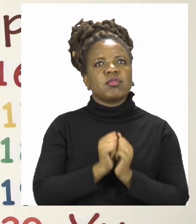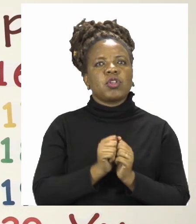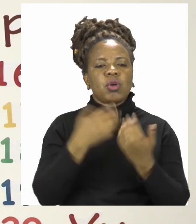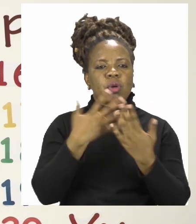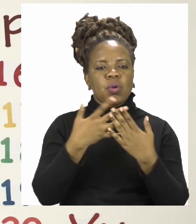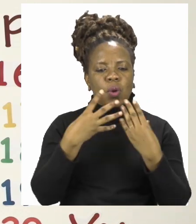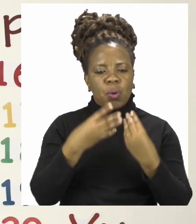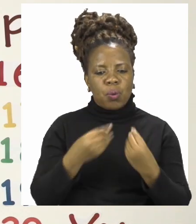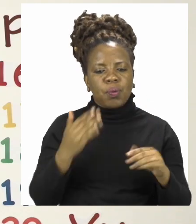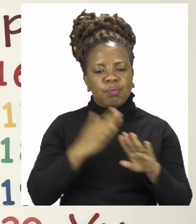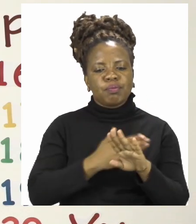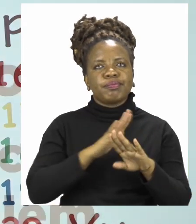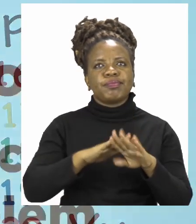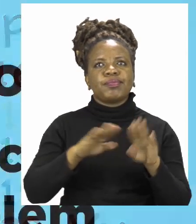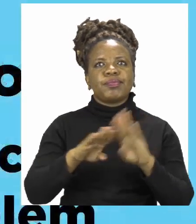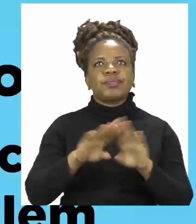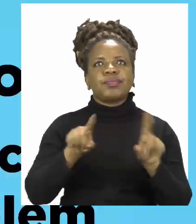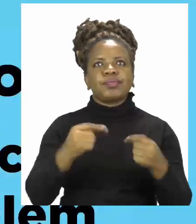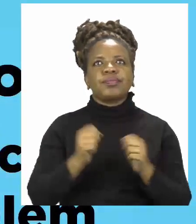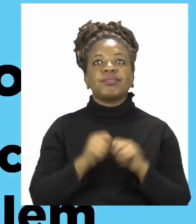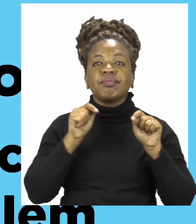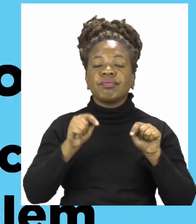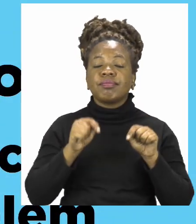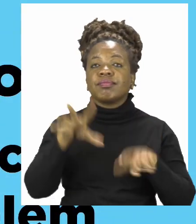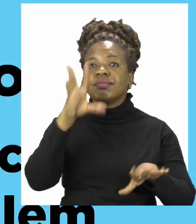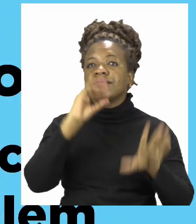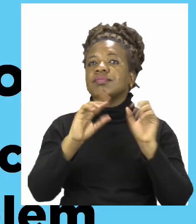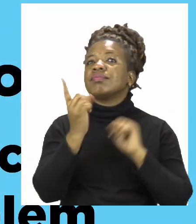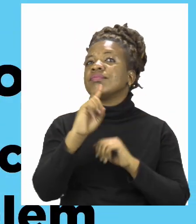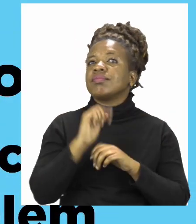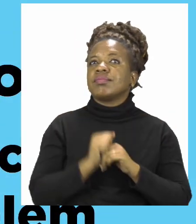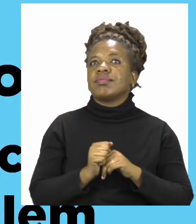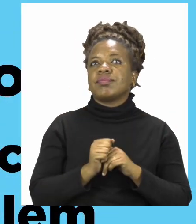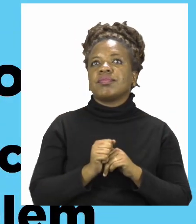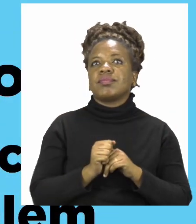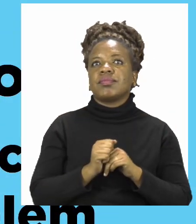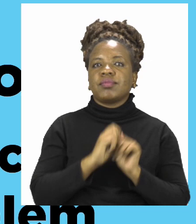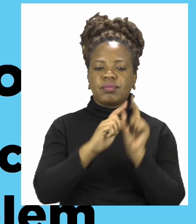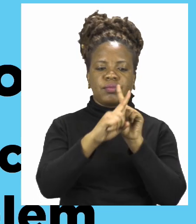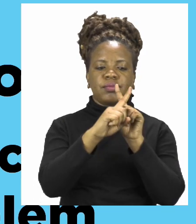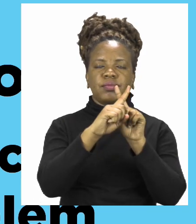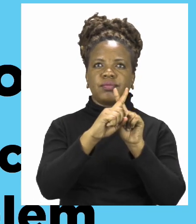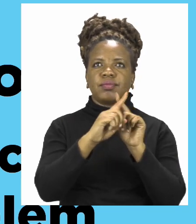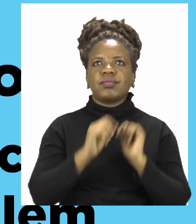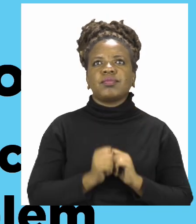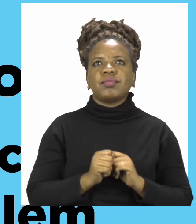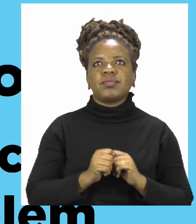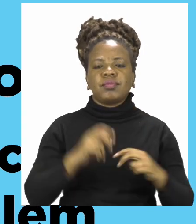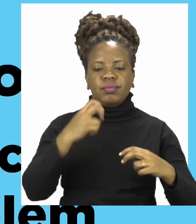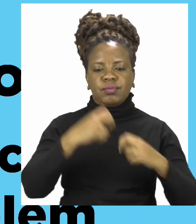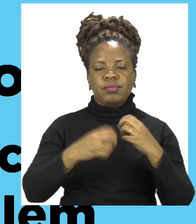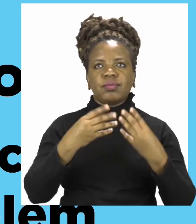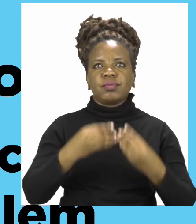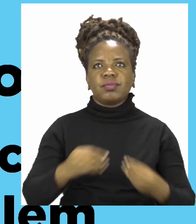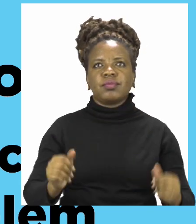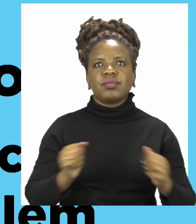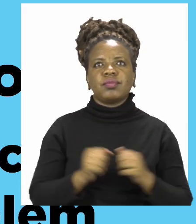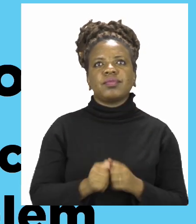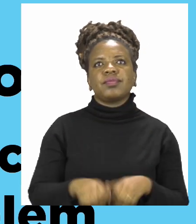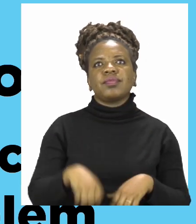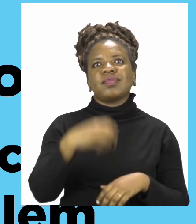else. For today's lesson, we will be talking about multiplication, problem solving,